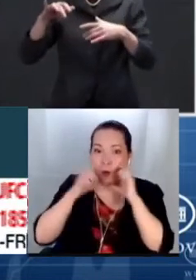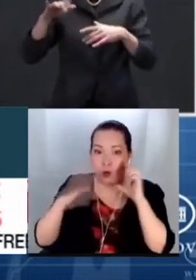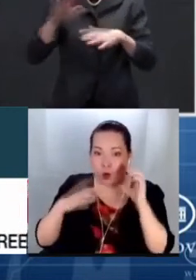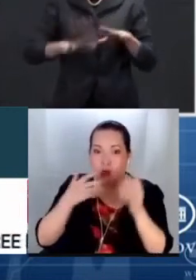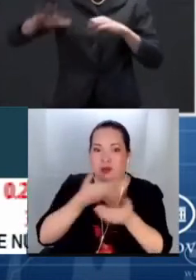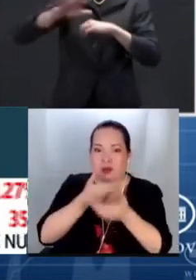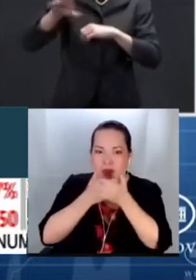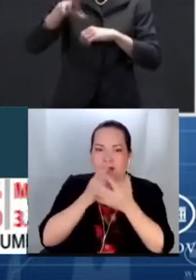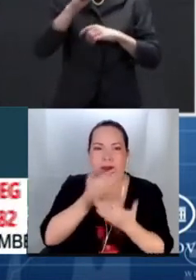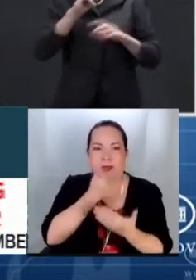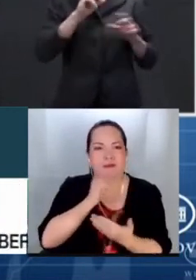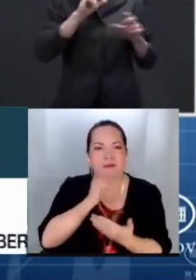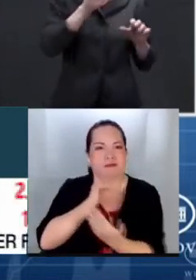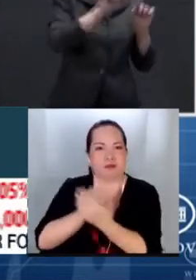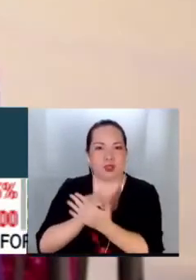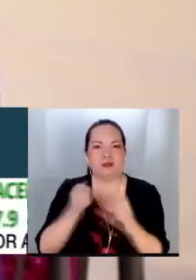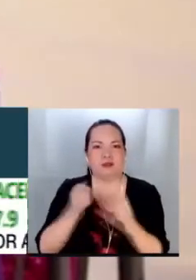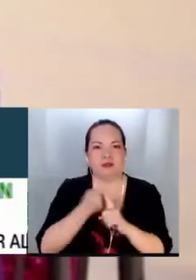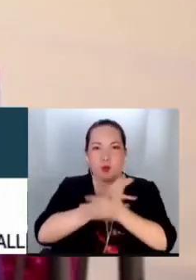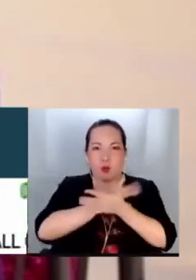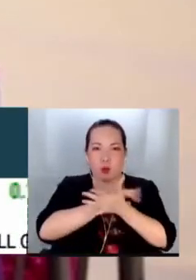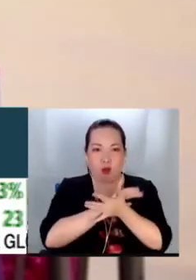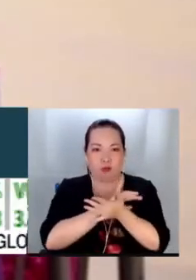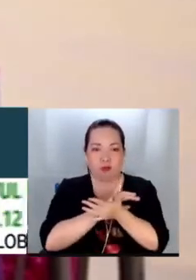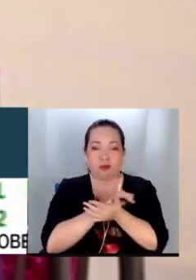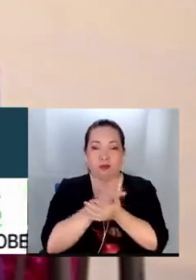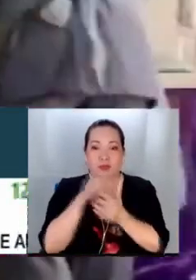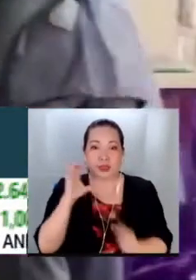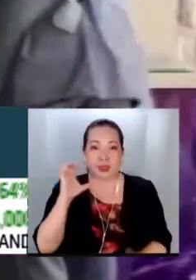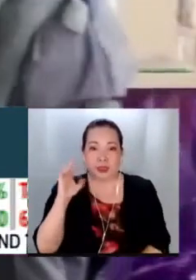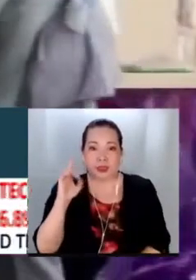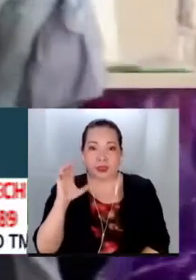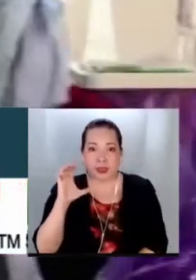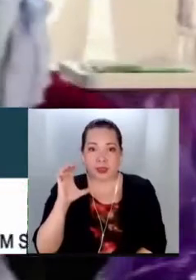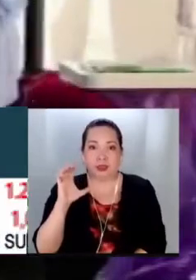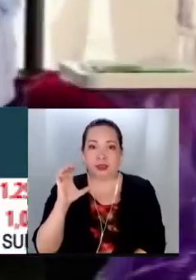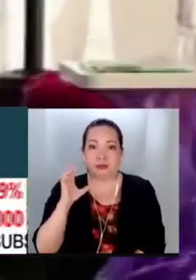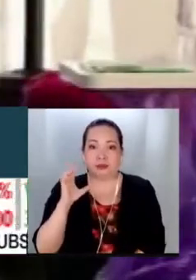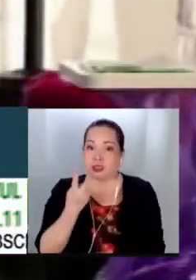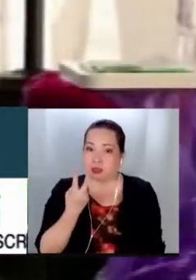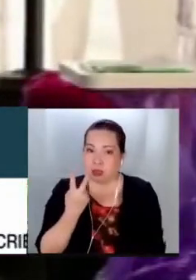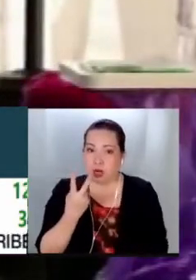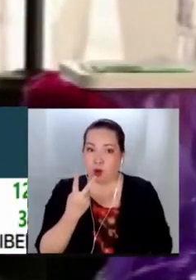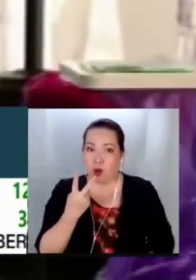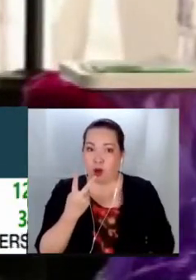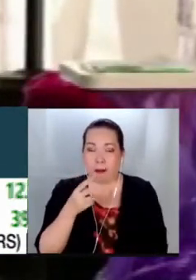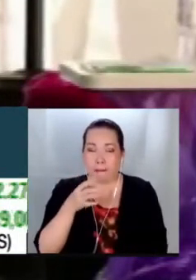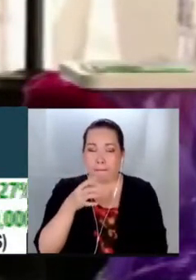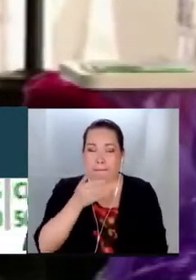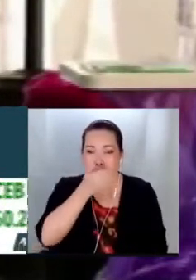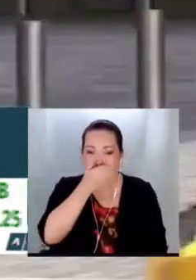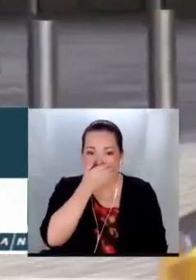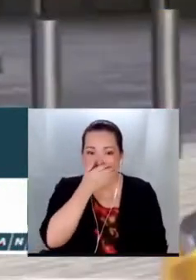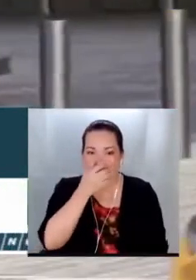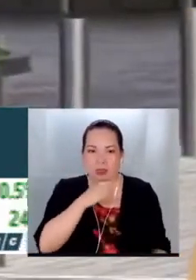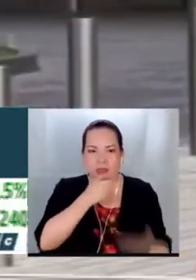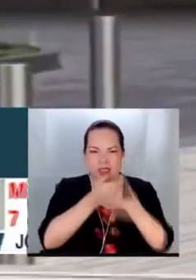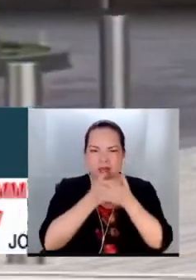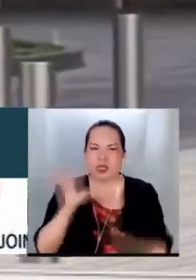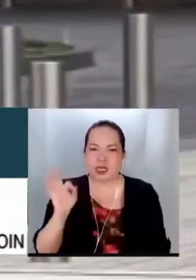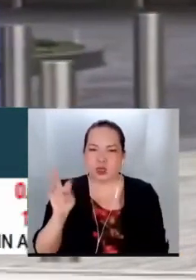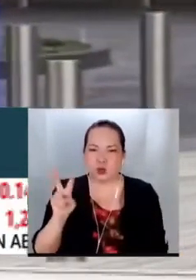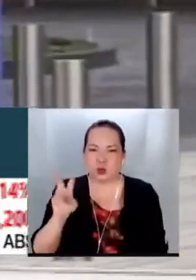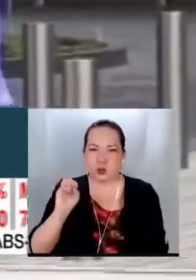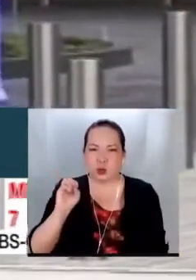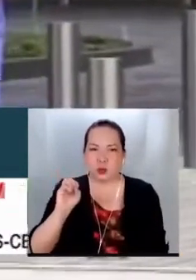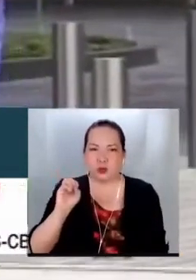protection against the coronavirus. The CDC found that the double mask combination blocked 92.5% of cough